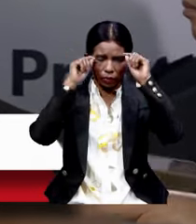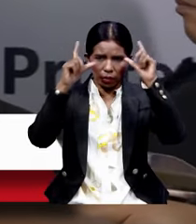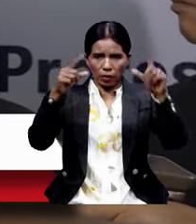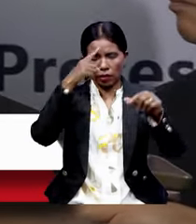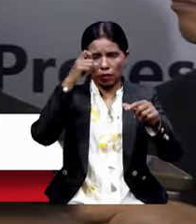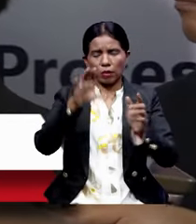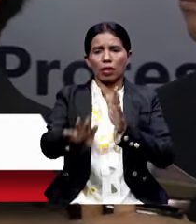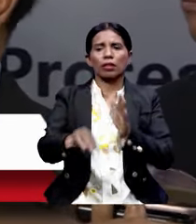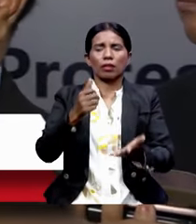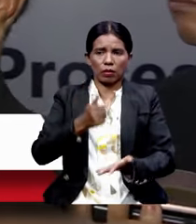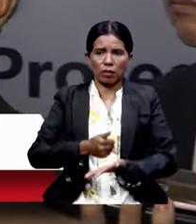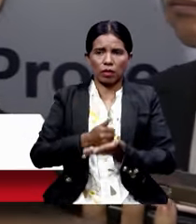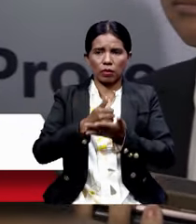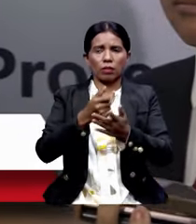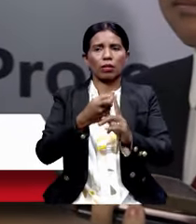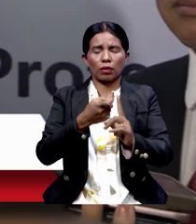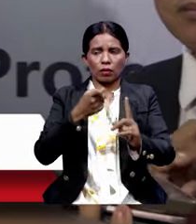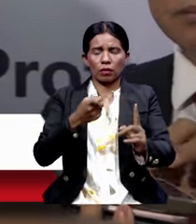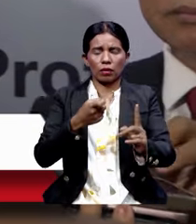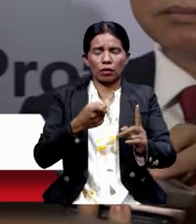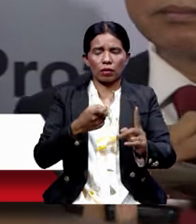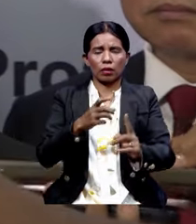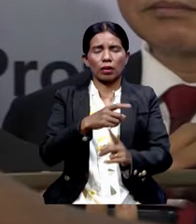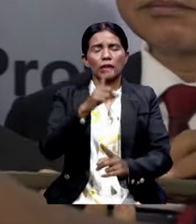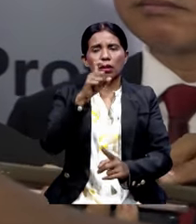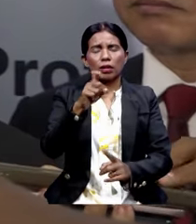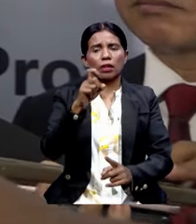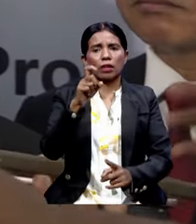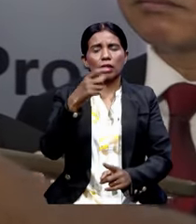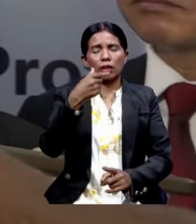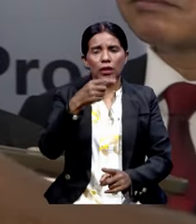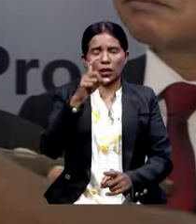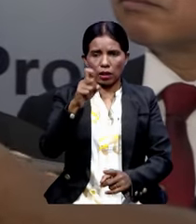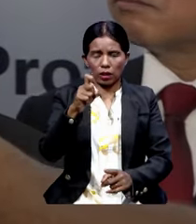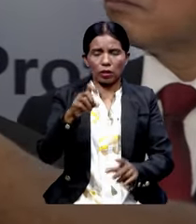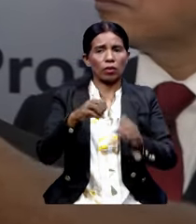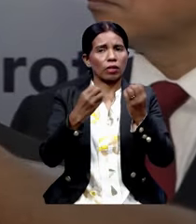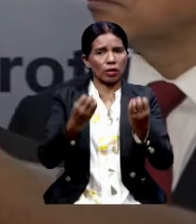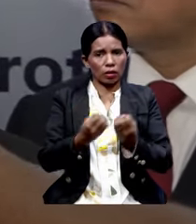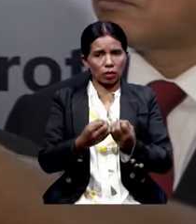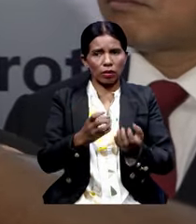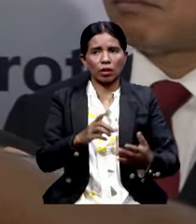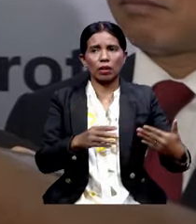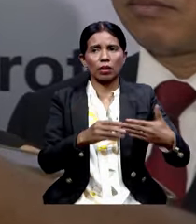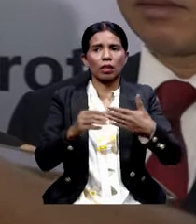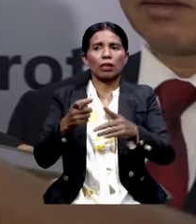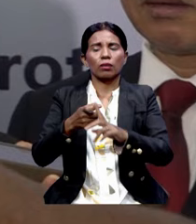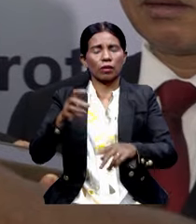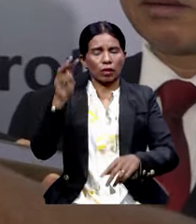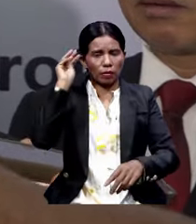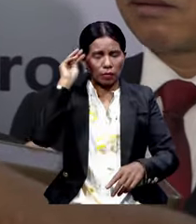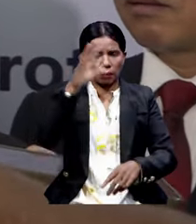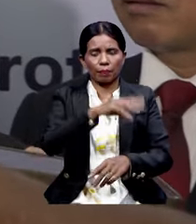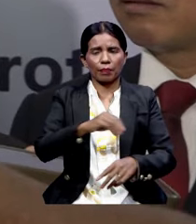tambah tentang apoio usi GS Foundation deve maka lidera usi Mr. Leon